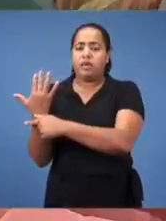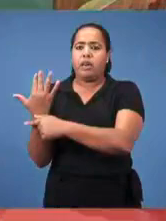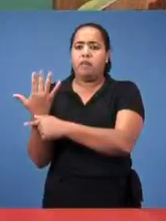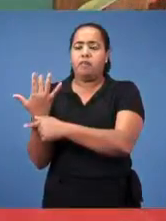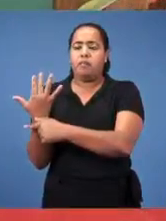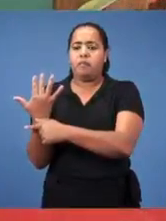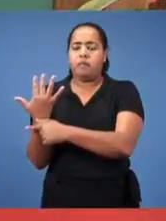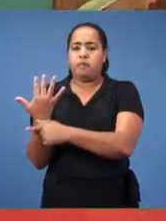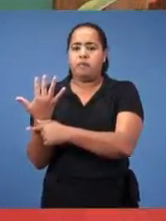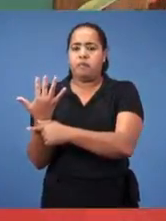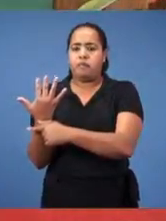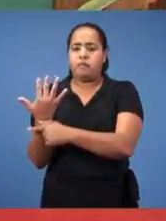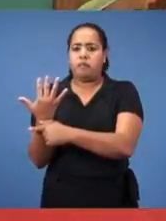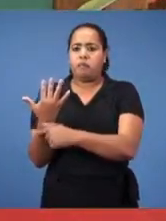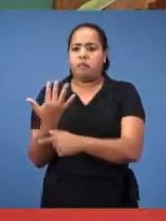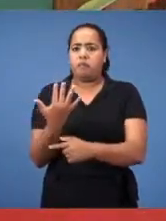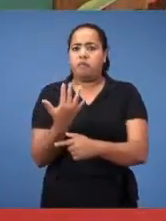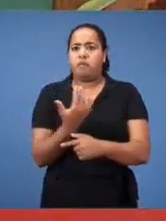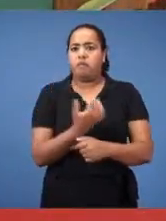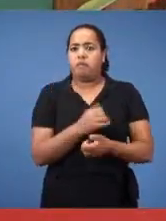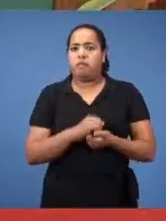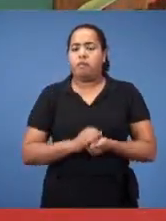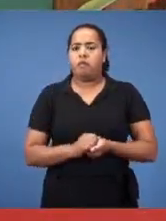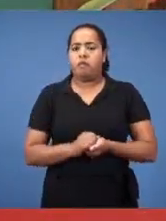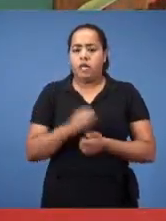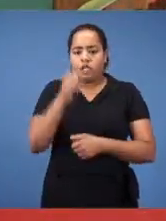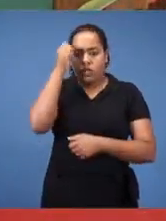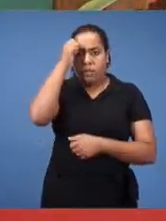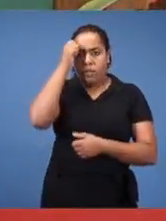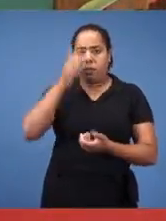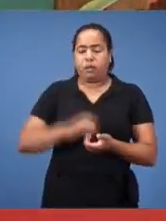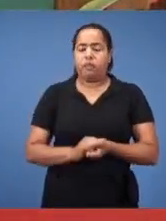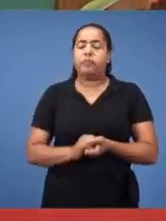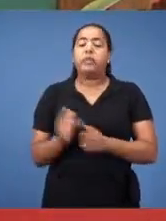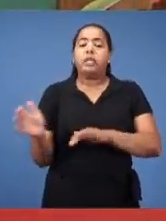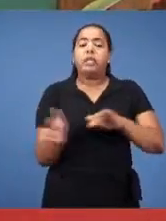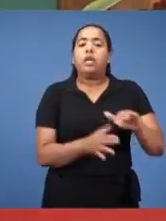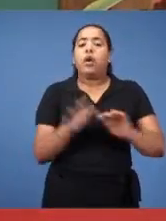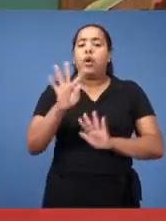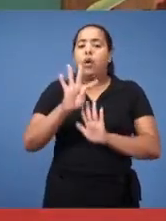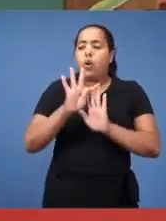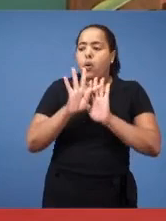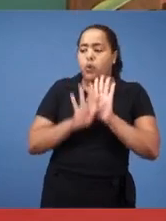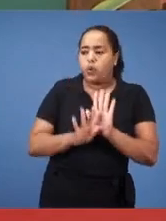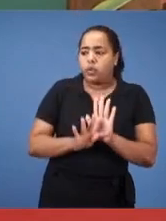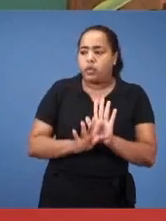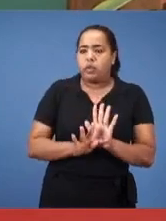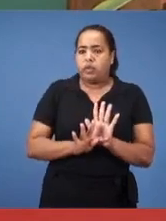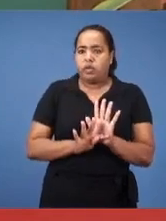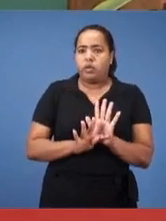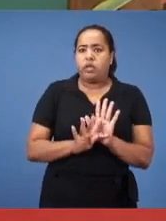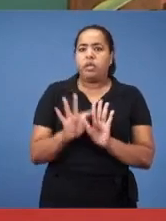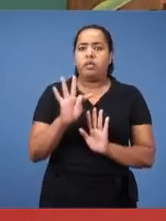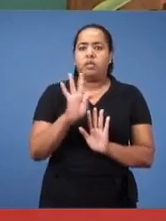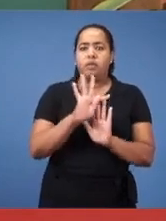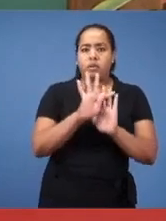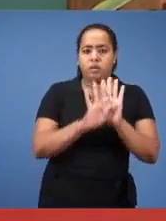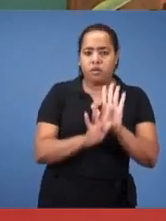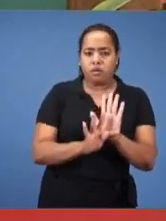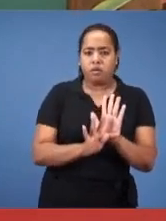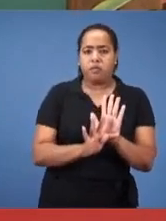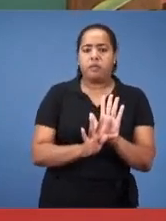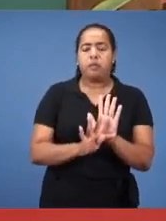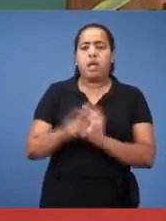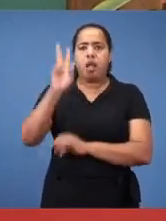repent. So we're going to repeat. Everybody is going to help on the text that the brother just